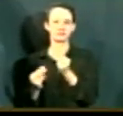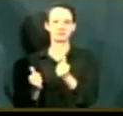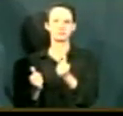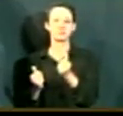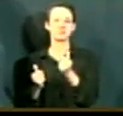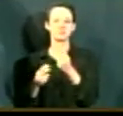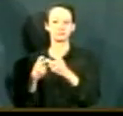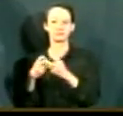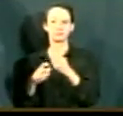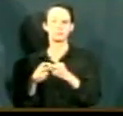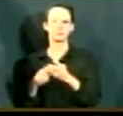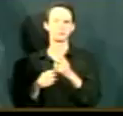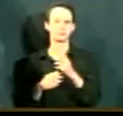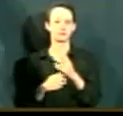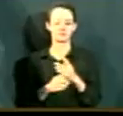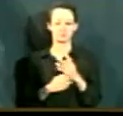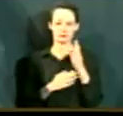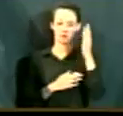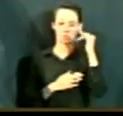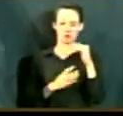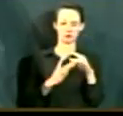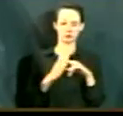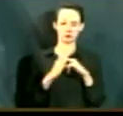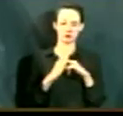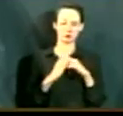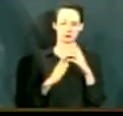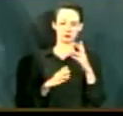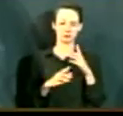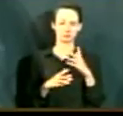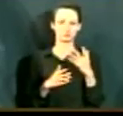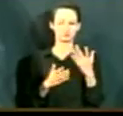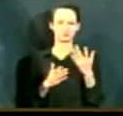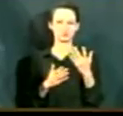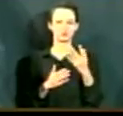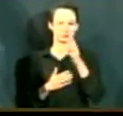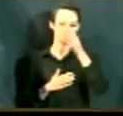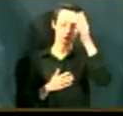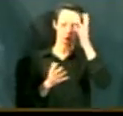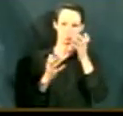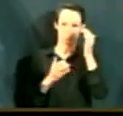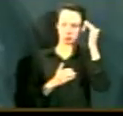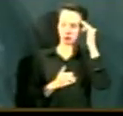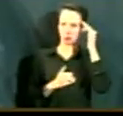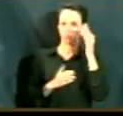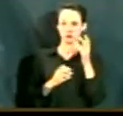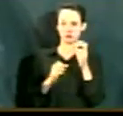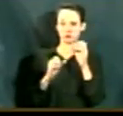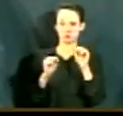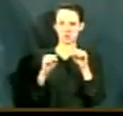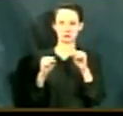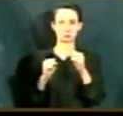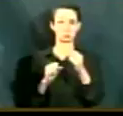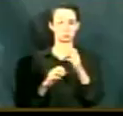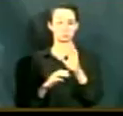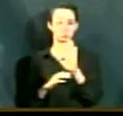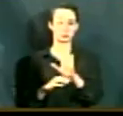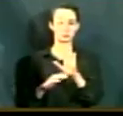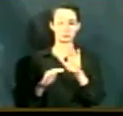in the first place, was parents wanting to know that their children were getting a really outstanding